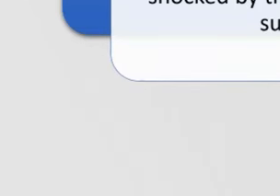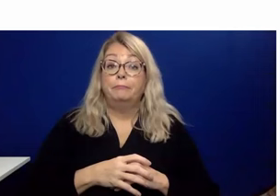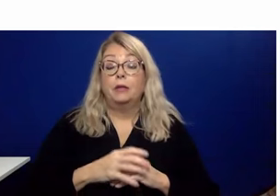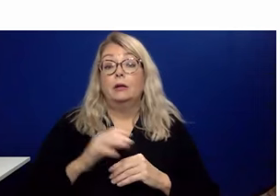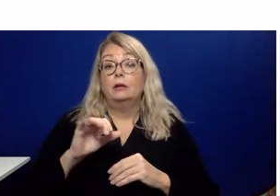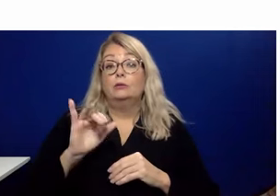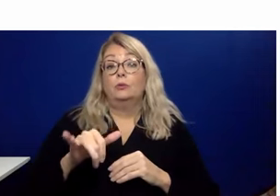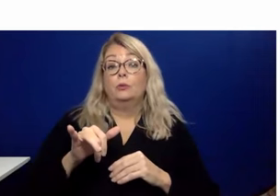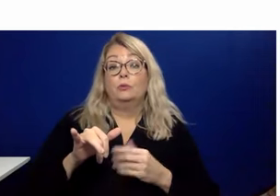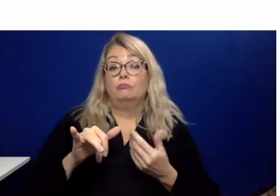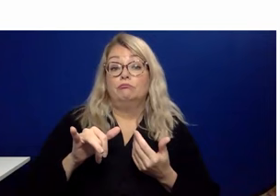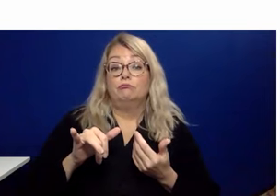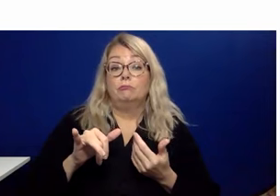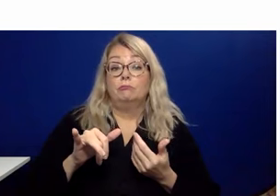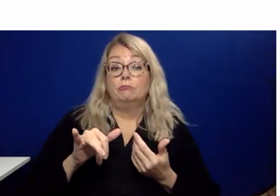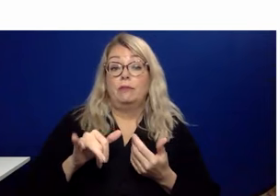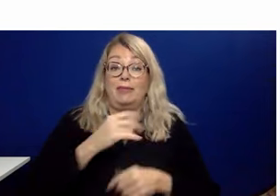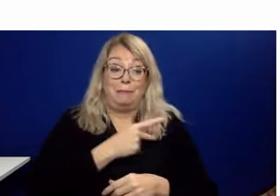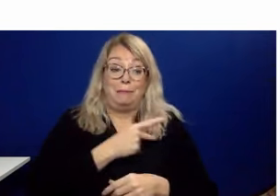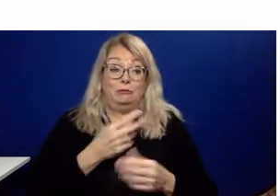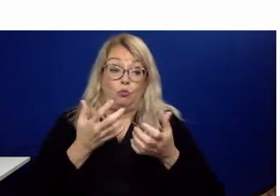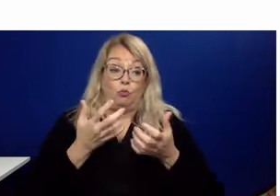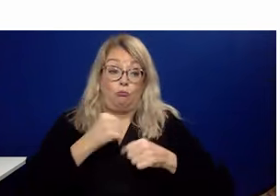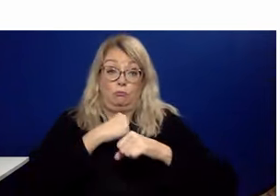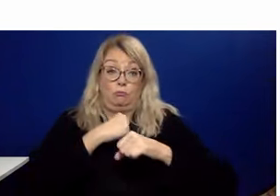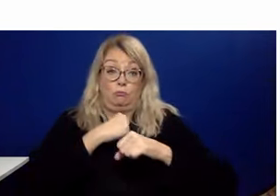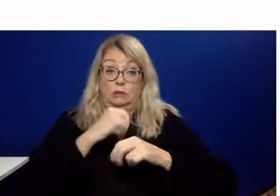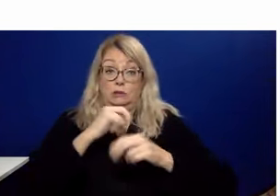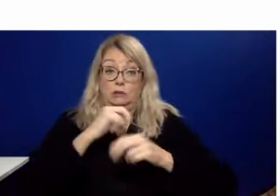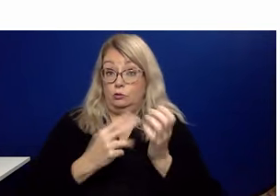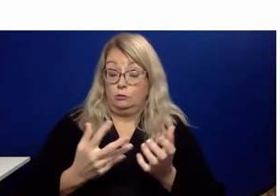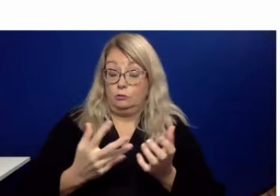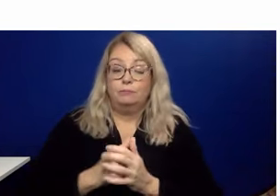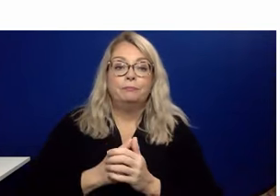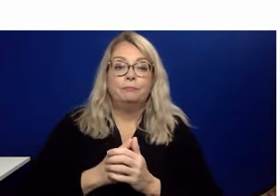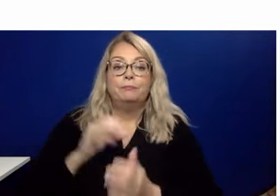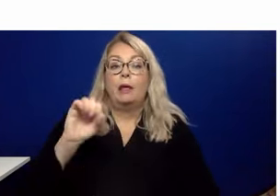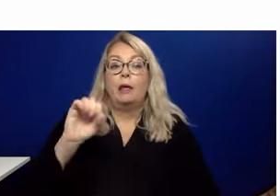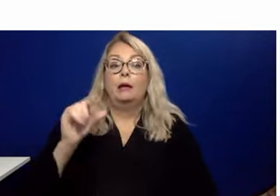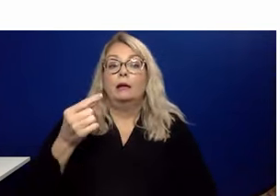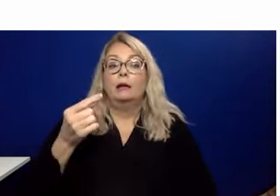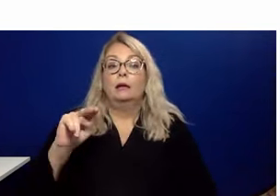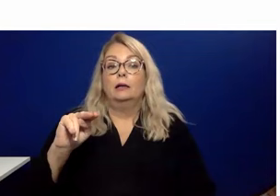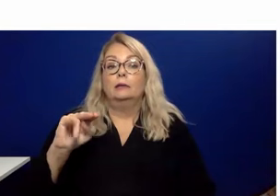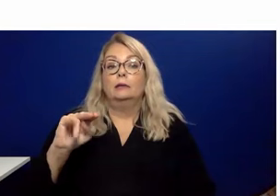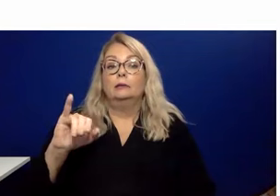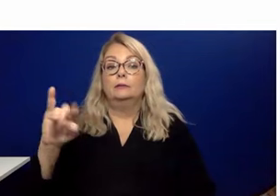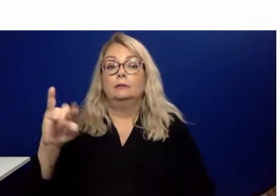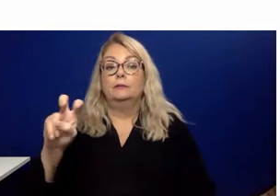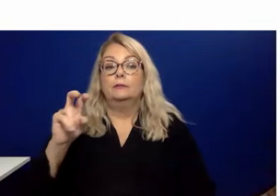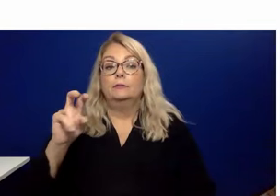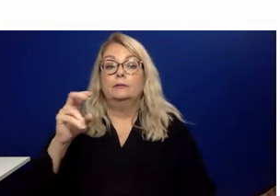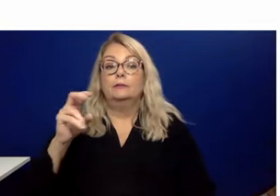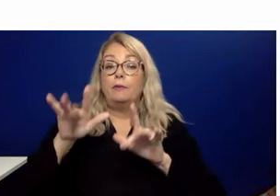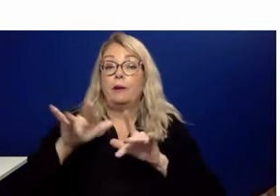She took care of her need. So cognitive empathy. Do we connect with the positive, negative feelings of